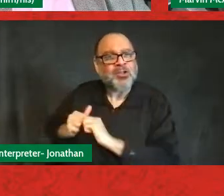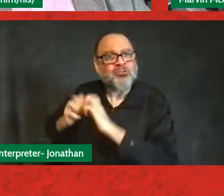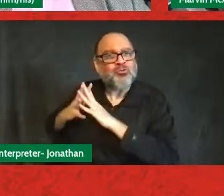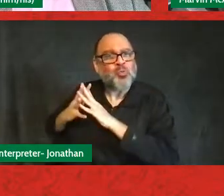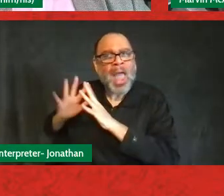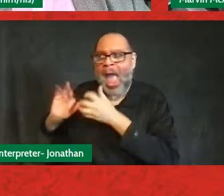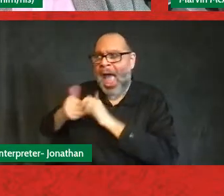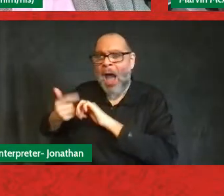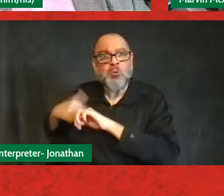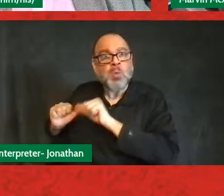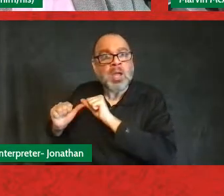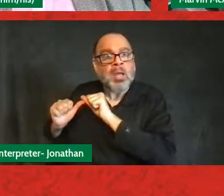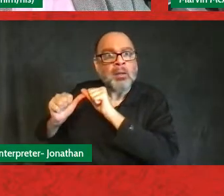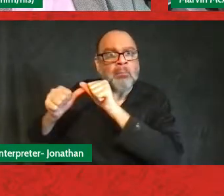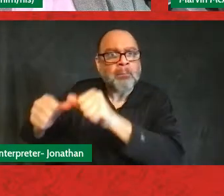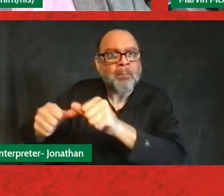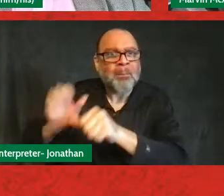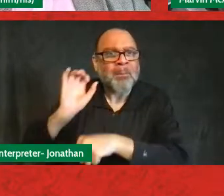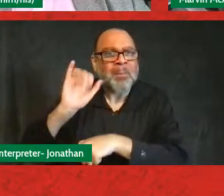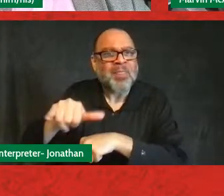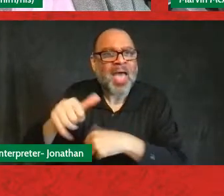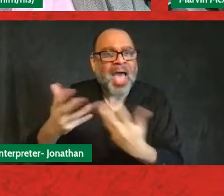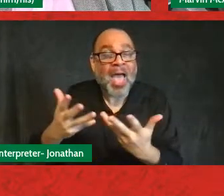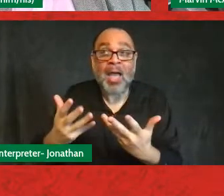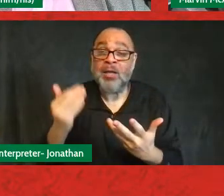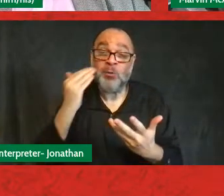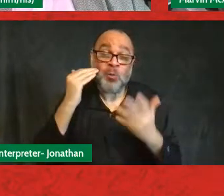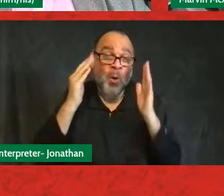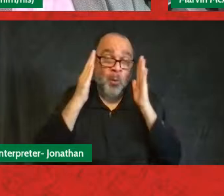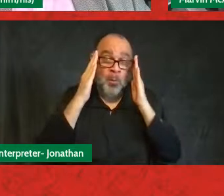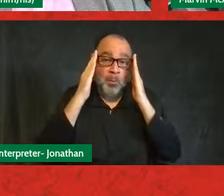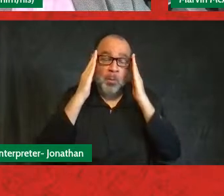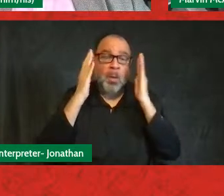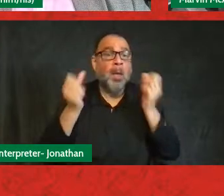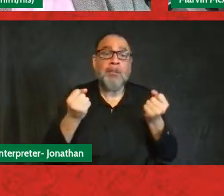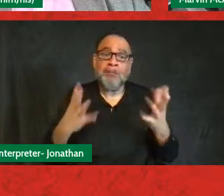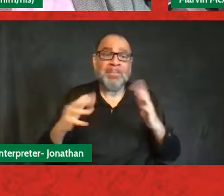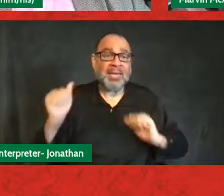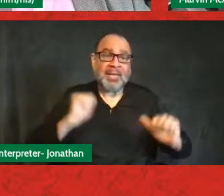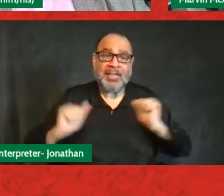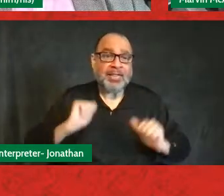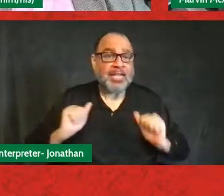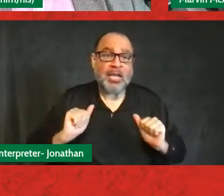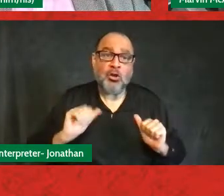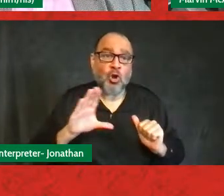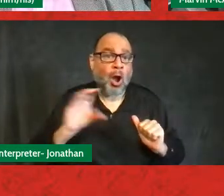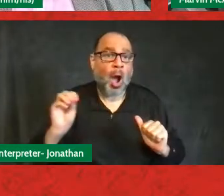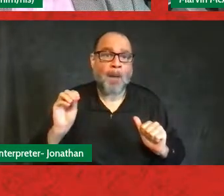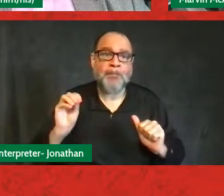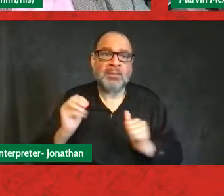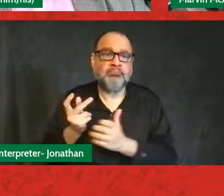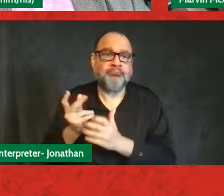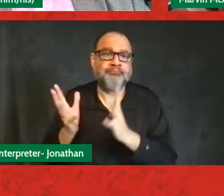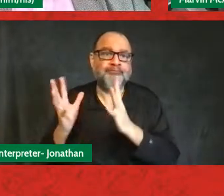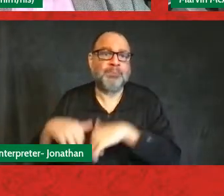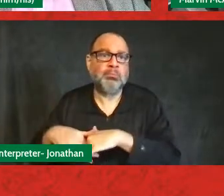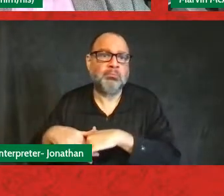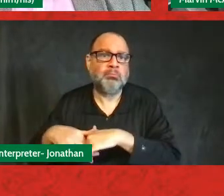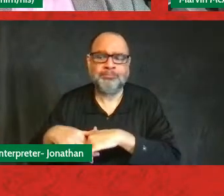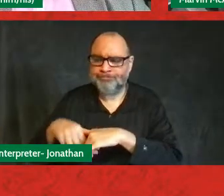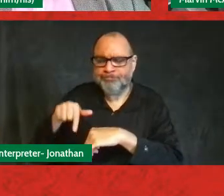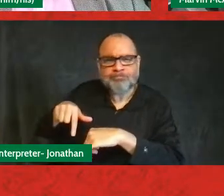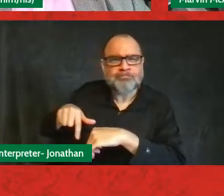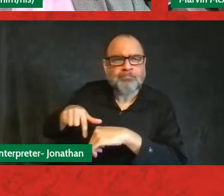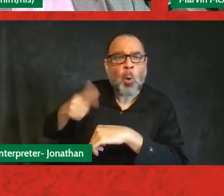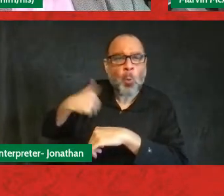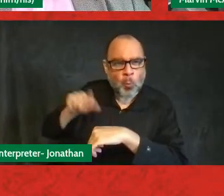the things that made, I mean, there were a lot of theater companies that didn't make it through. What was it that happened so that we can understand how do we